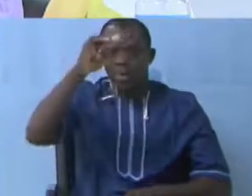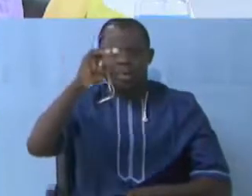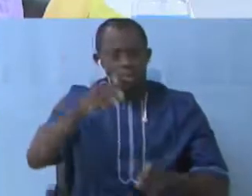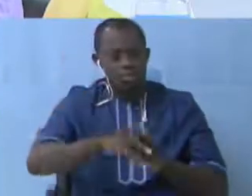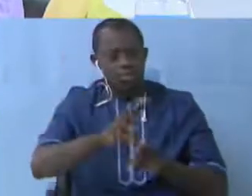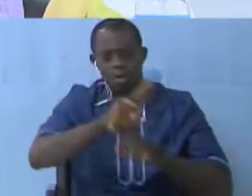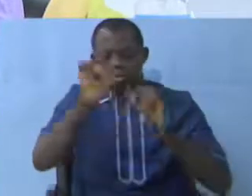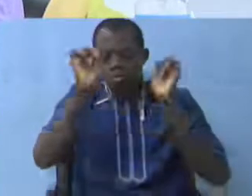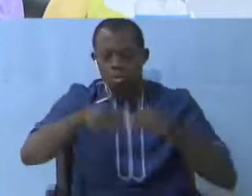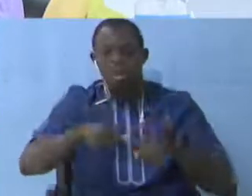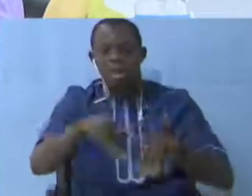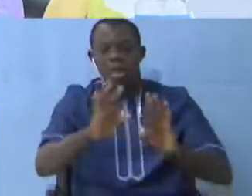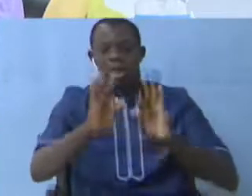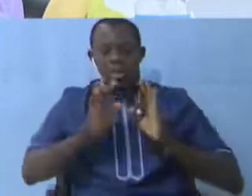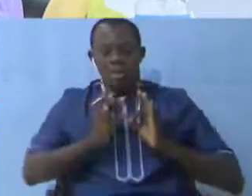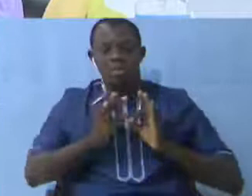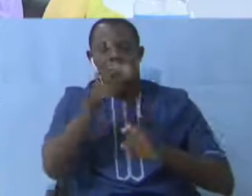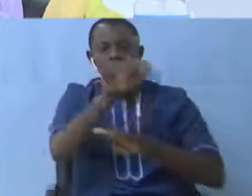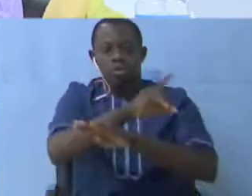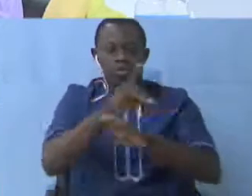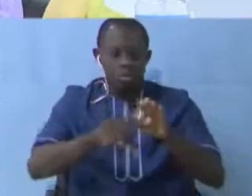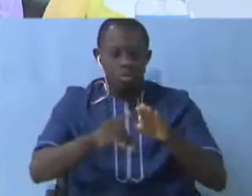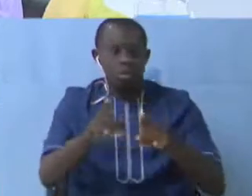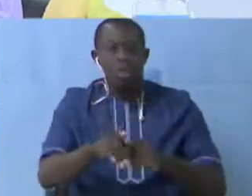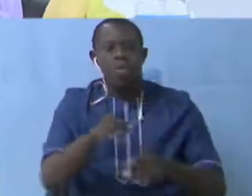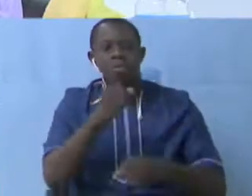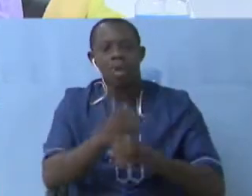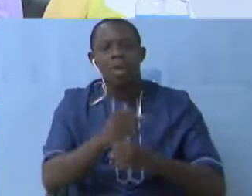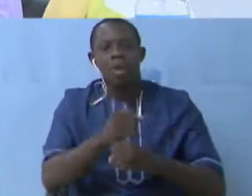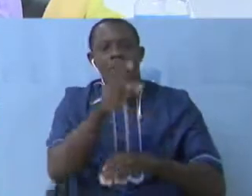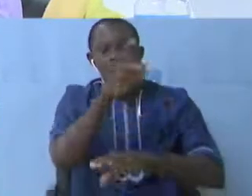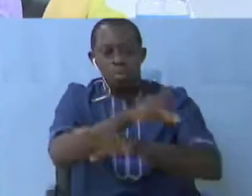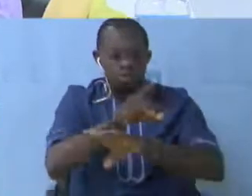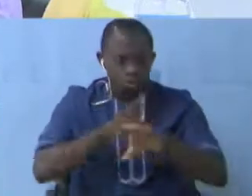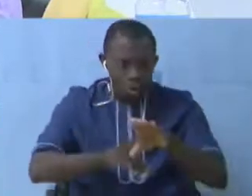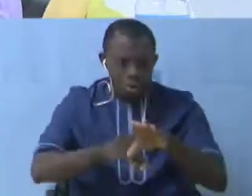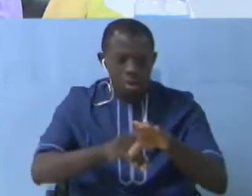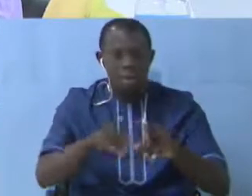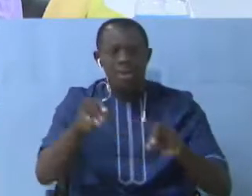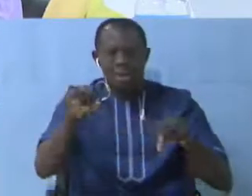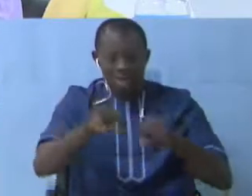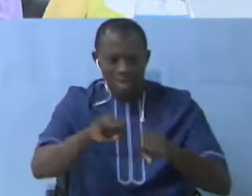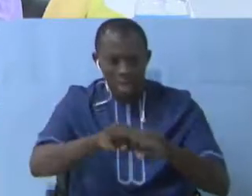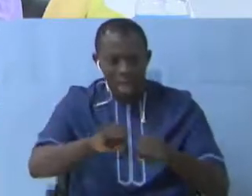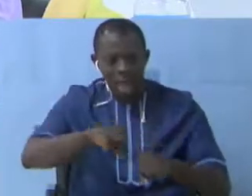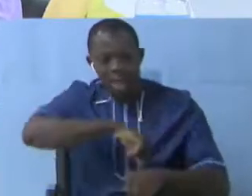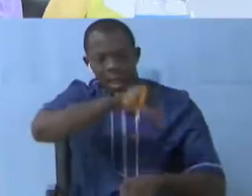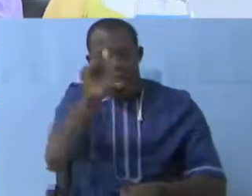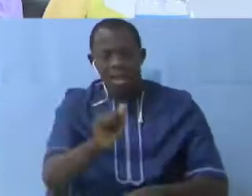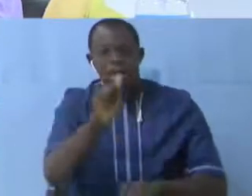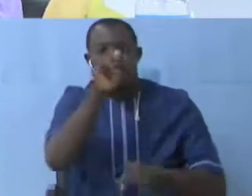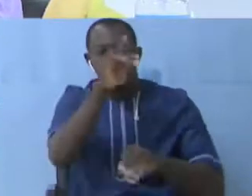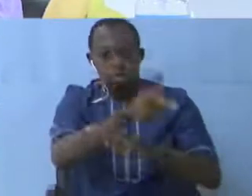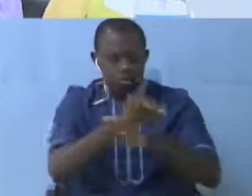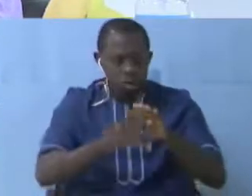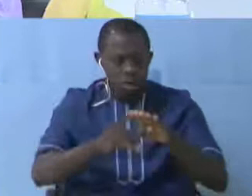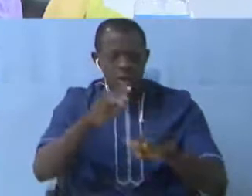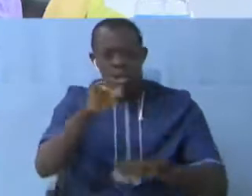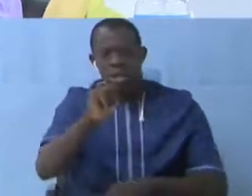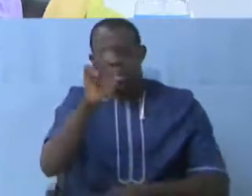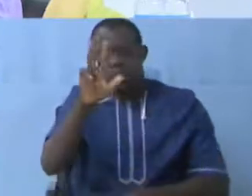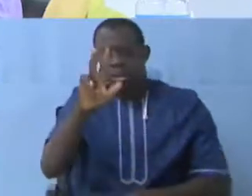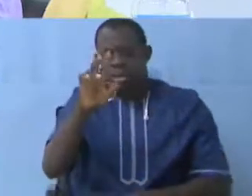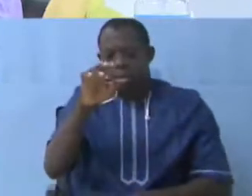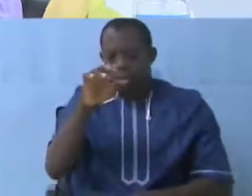put forward the position of Senegal and ECOWAS. Manker Njai nag daal di wax nag li nga xam ne nii mooy seen ite ni